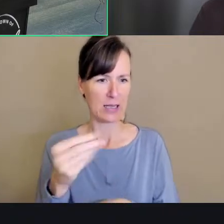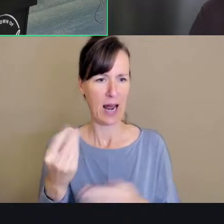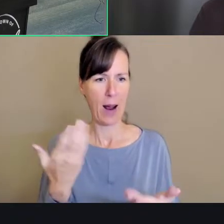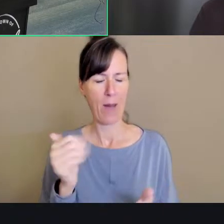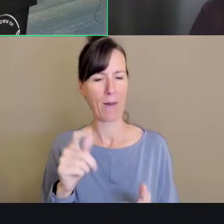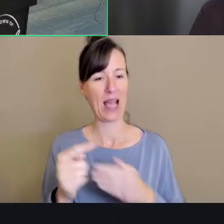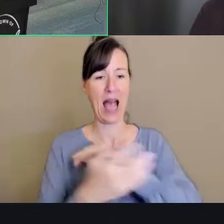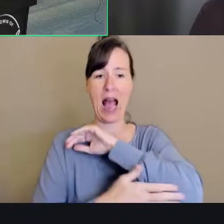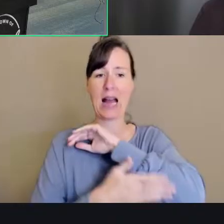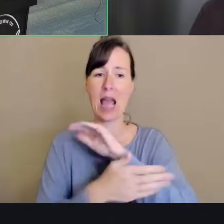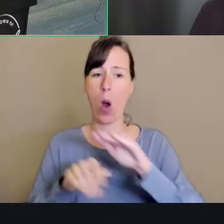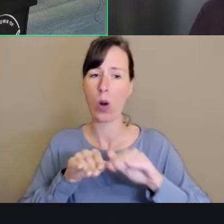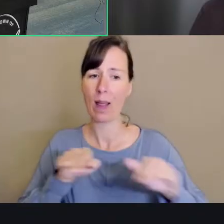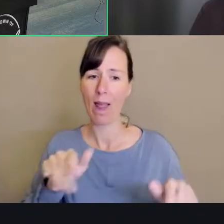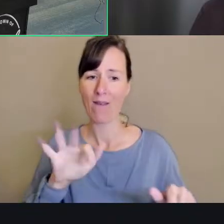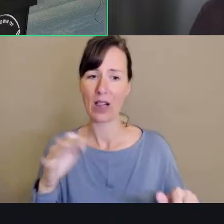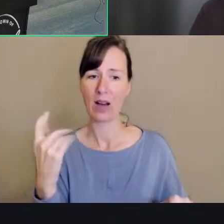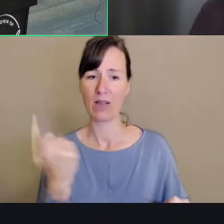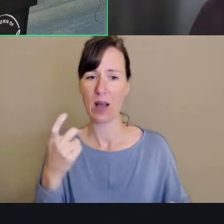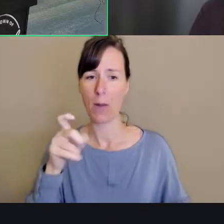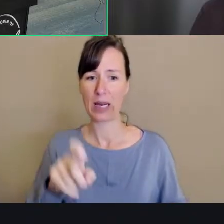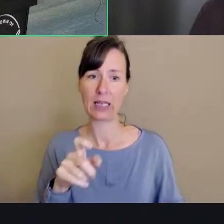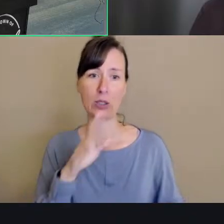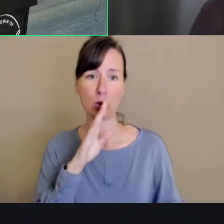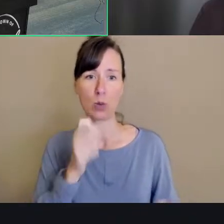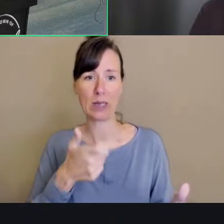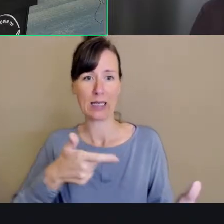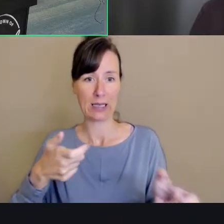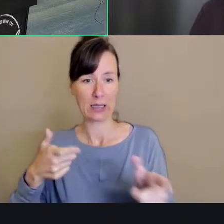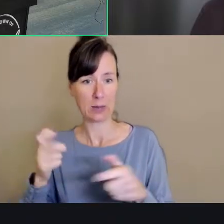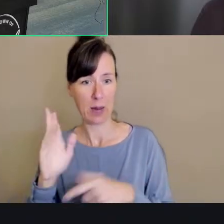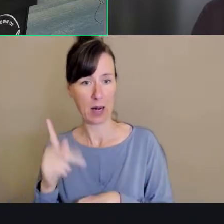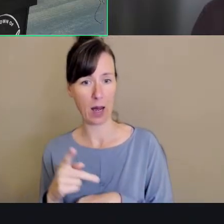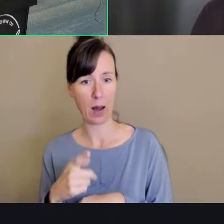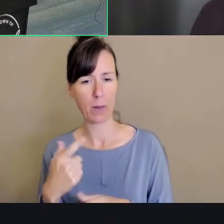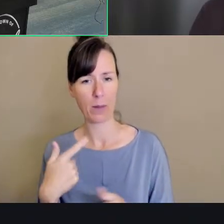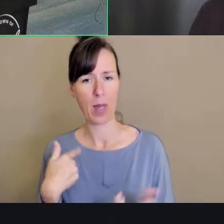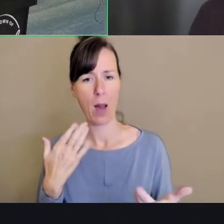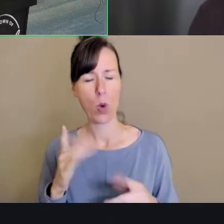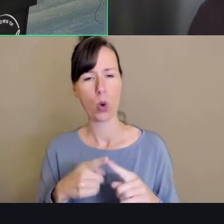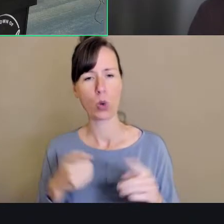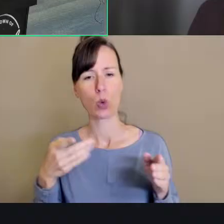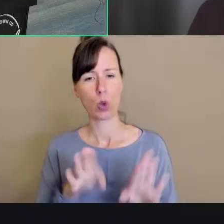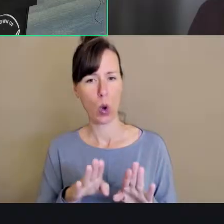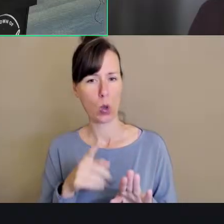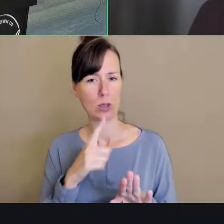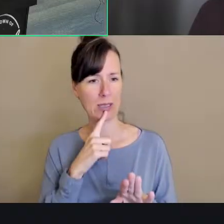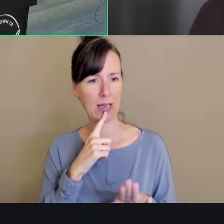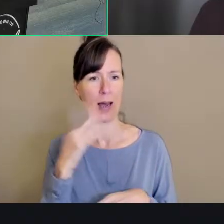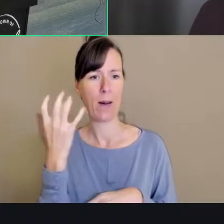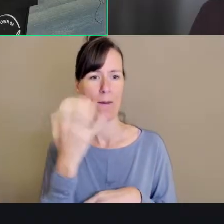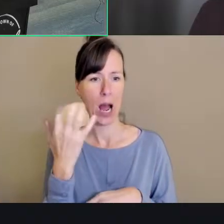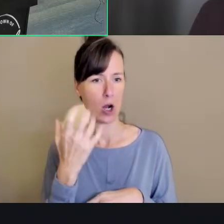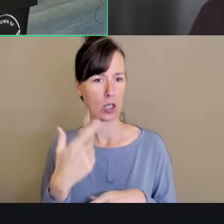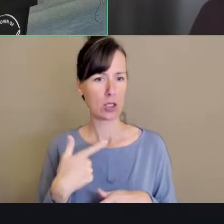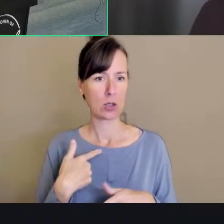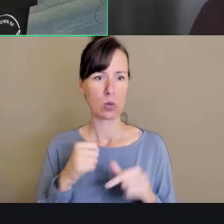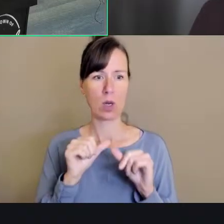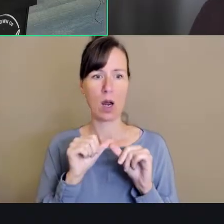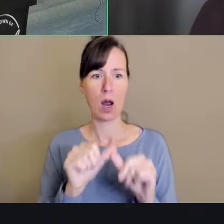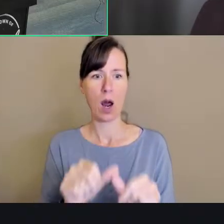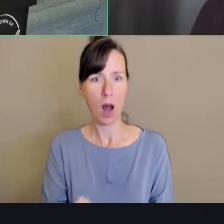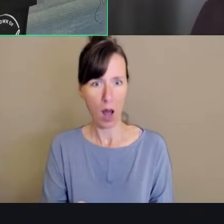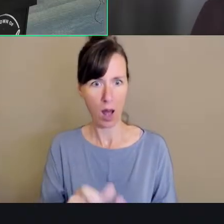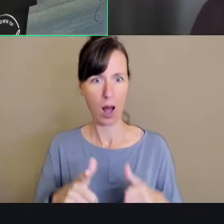grass planted, and later we need to figure out, because grass is never going to hold in that area perfectly, and we need to recognize that. Thank